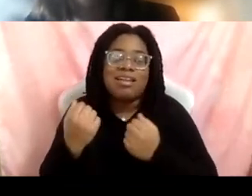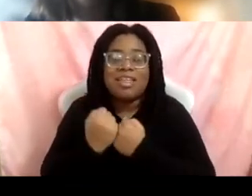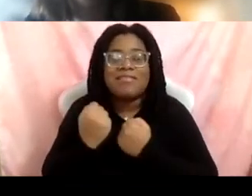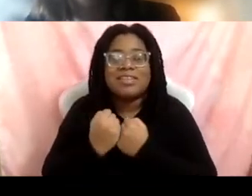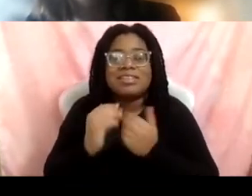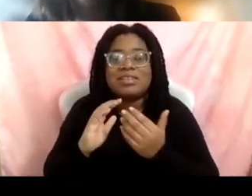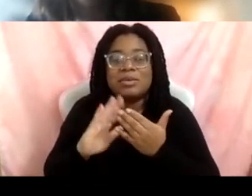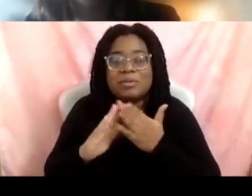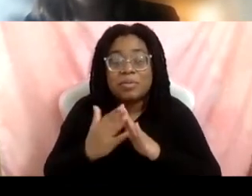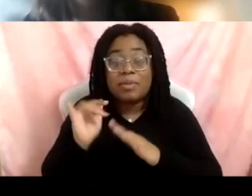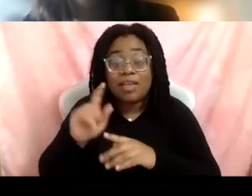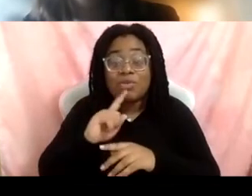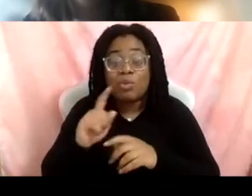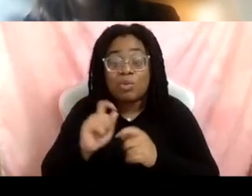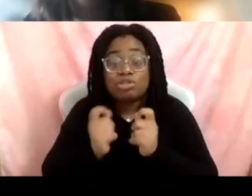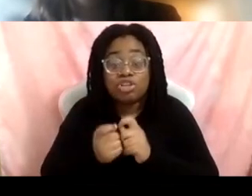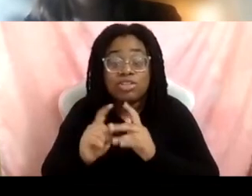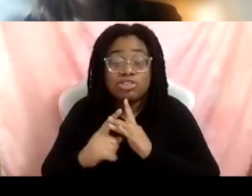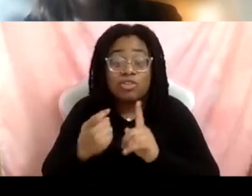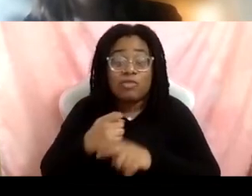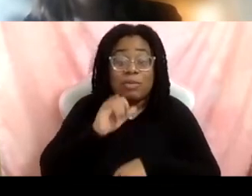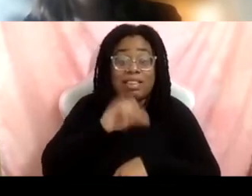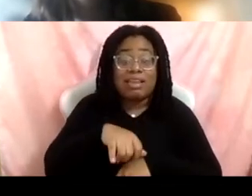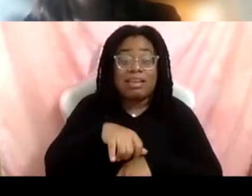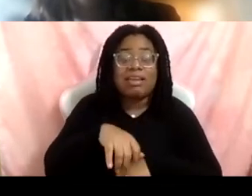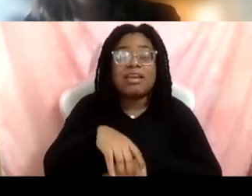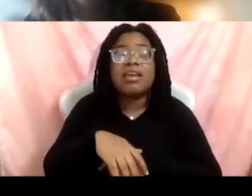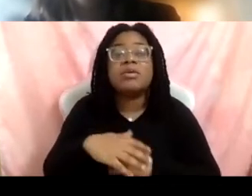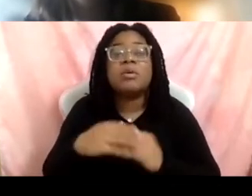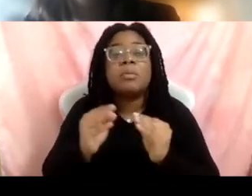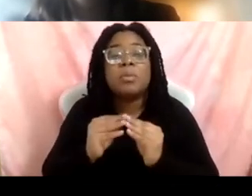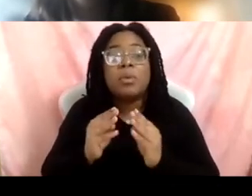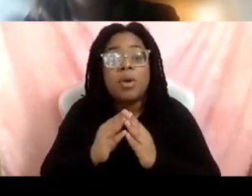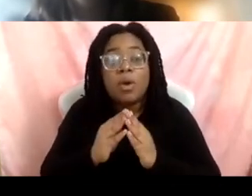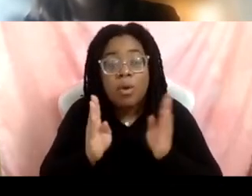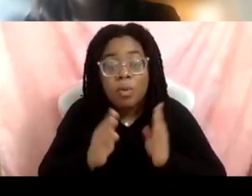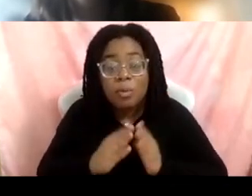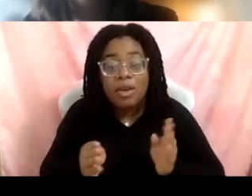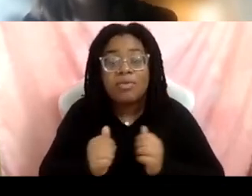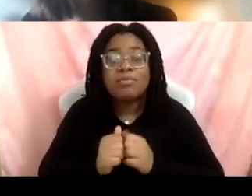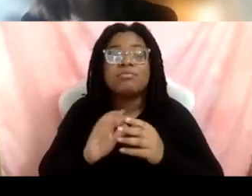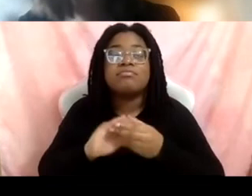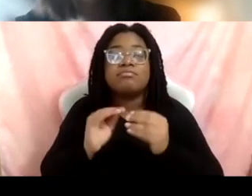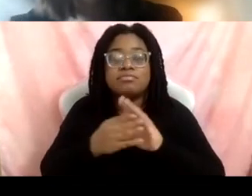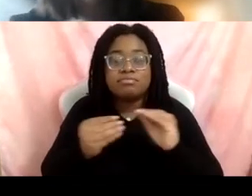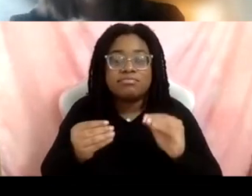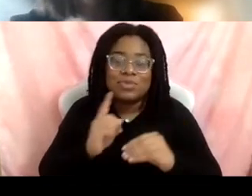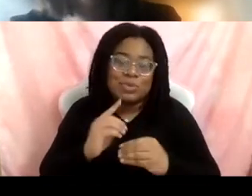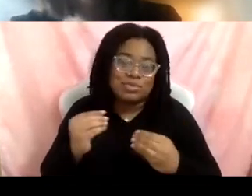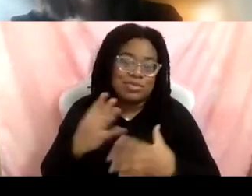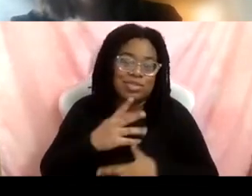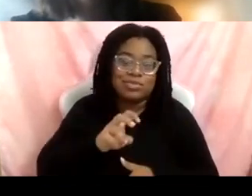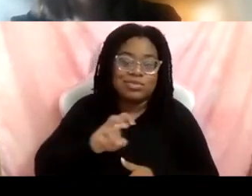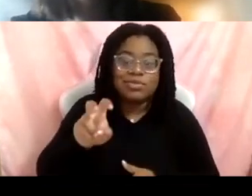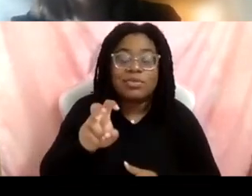the real change comes from. And so I think that, yeah, the more we are just open with our stories, and it's definitely scary, and it's a journey